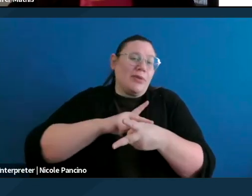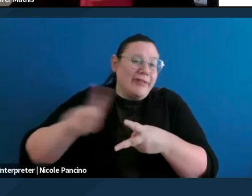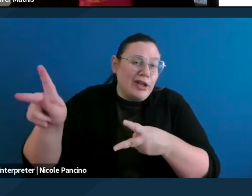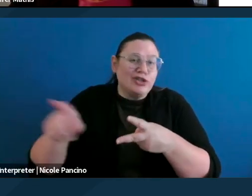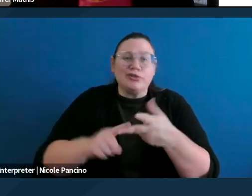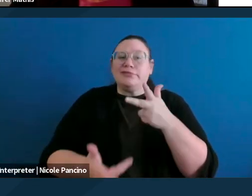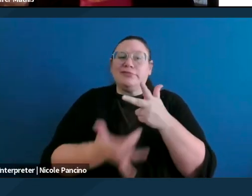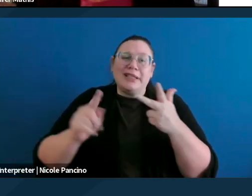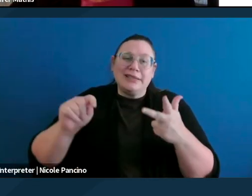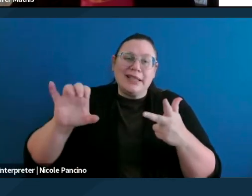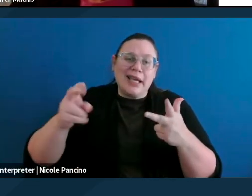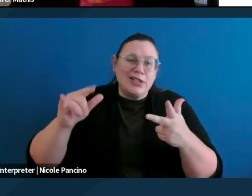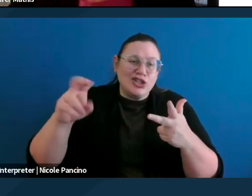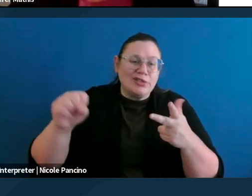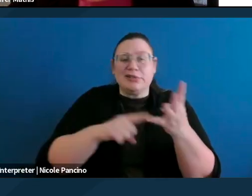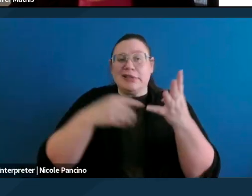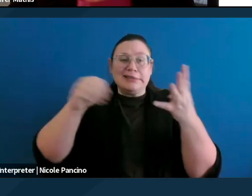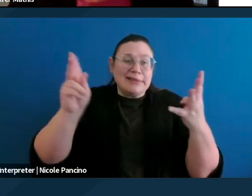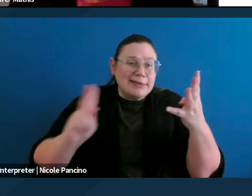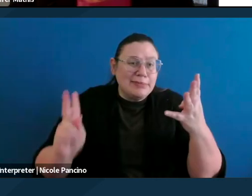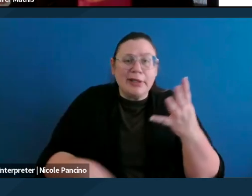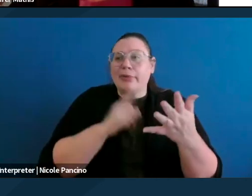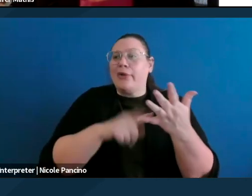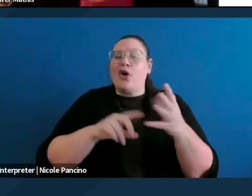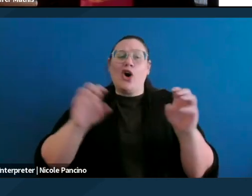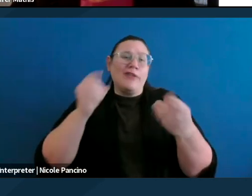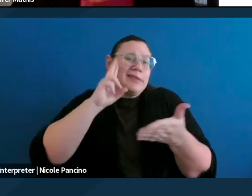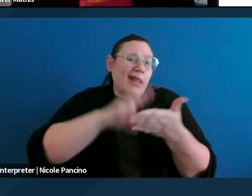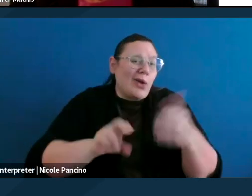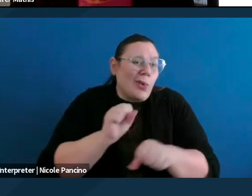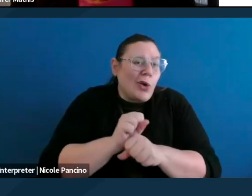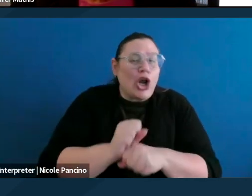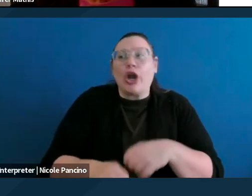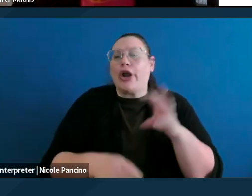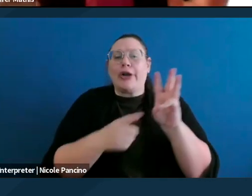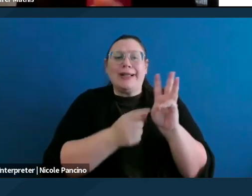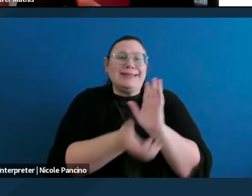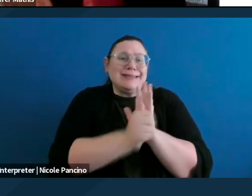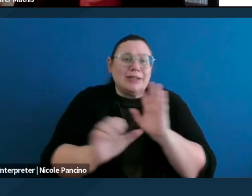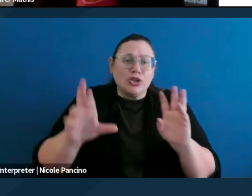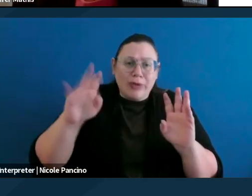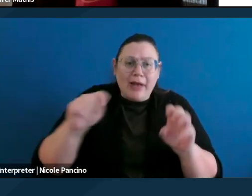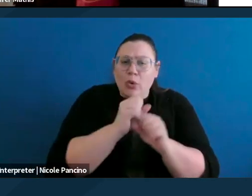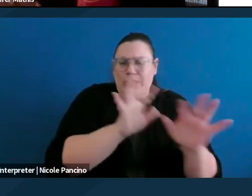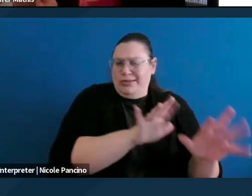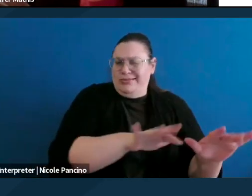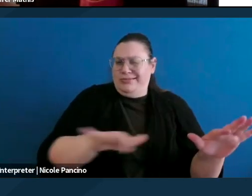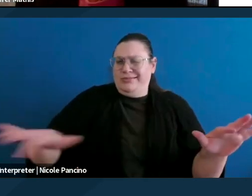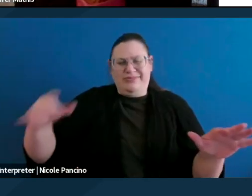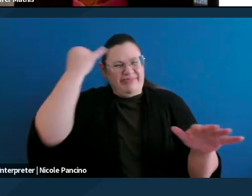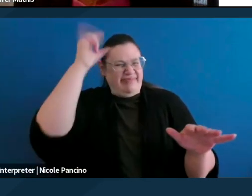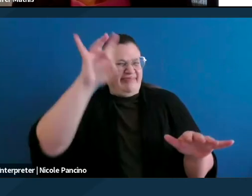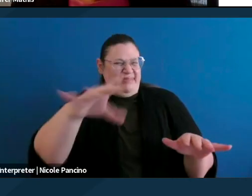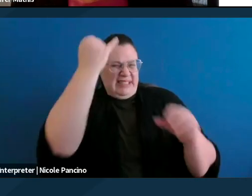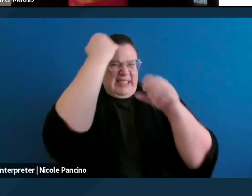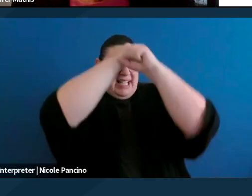they include salespeople, they include office and clerical workers, they include skilled craft workers, etc. That gives you an idea of what a job